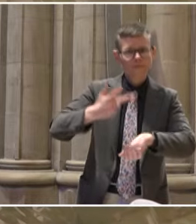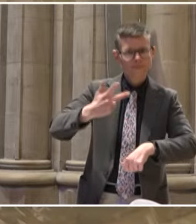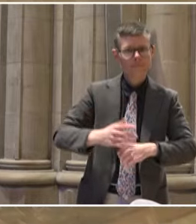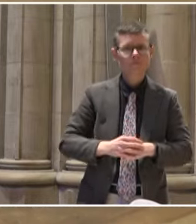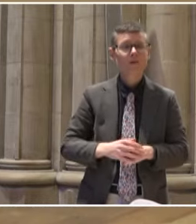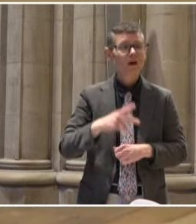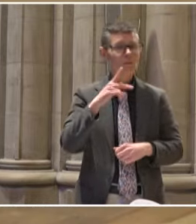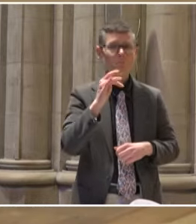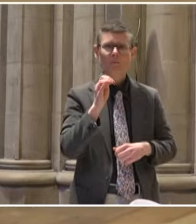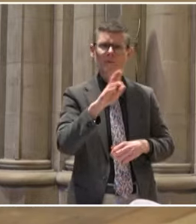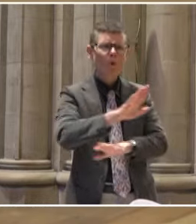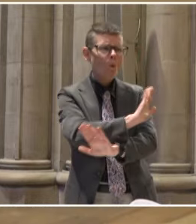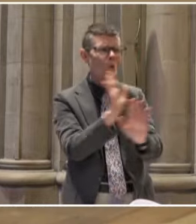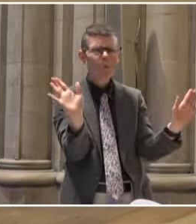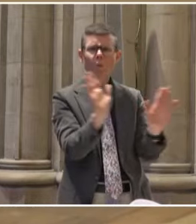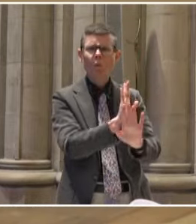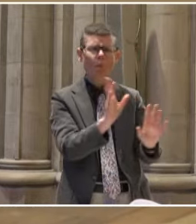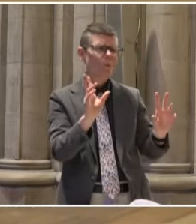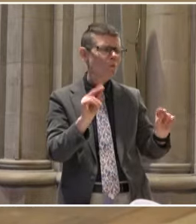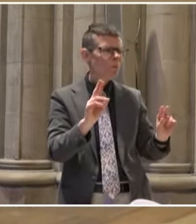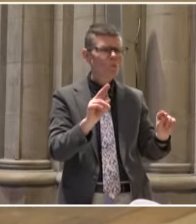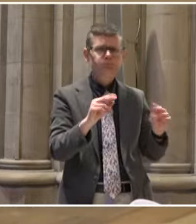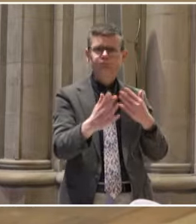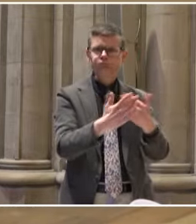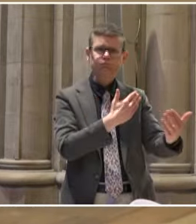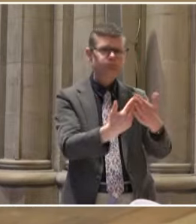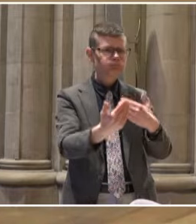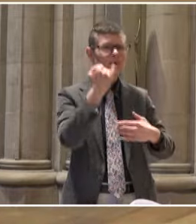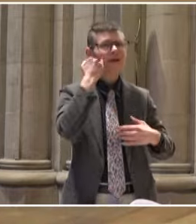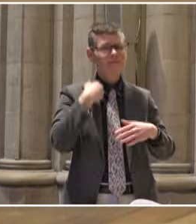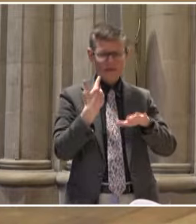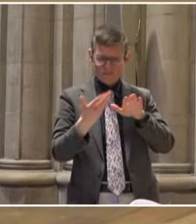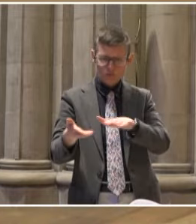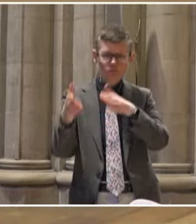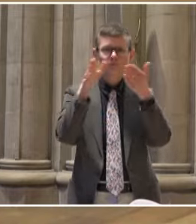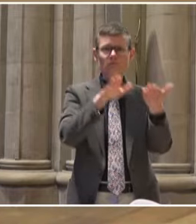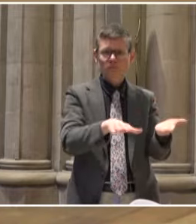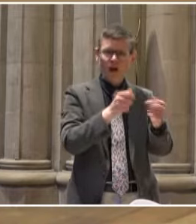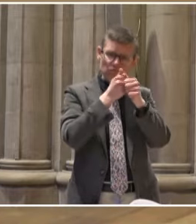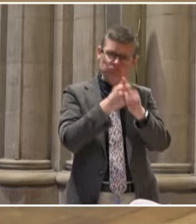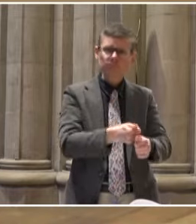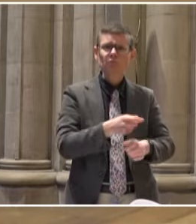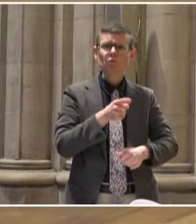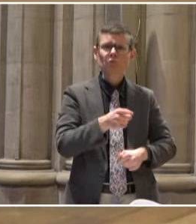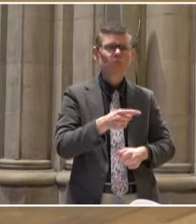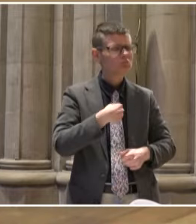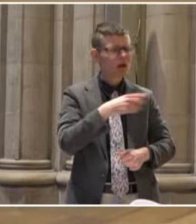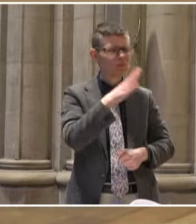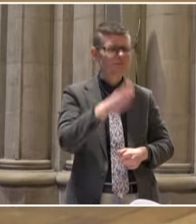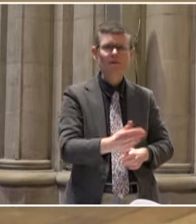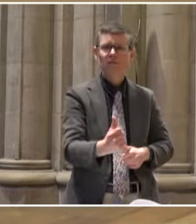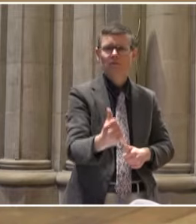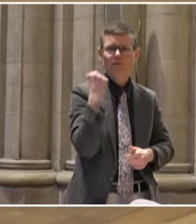said vehemently, Even though I must die with you, I will not deny